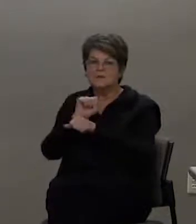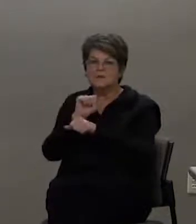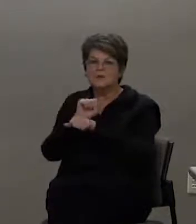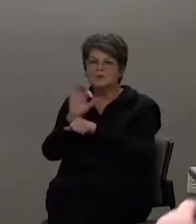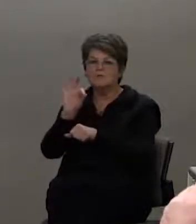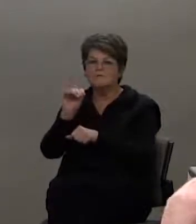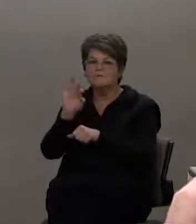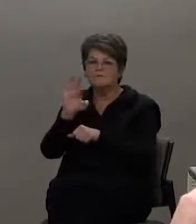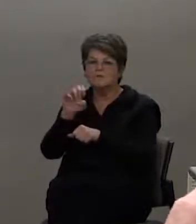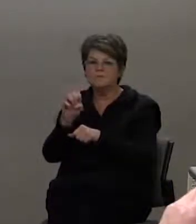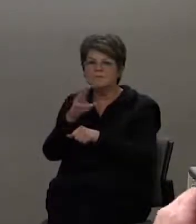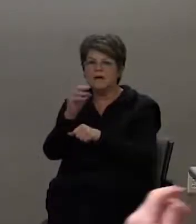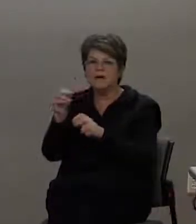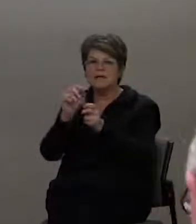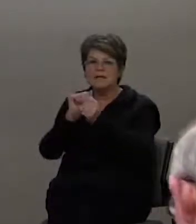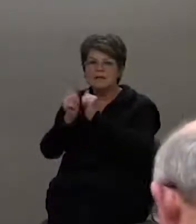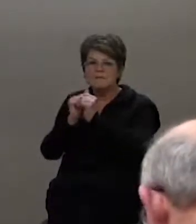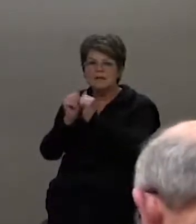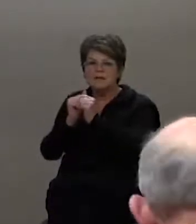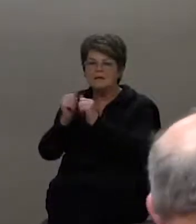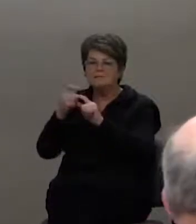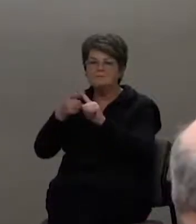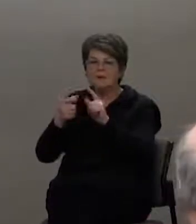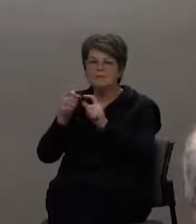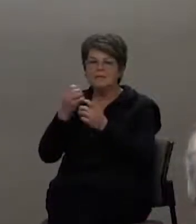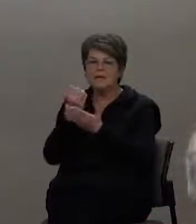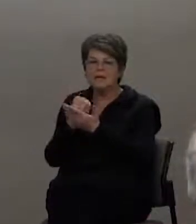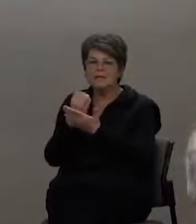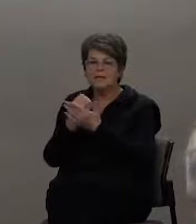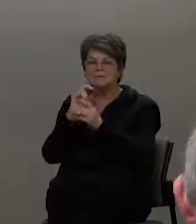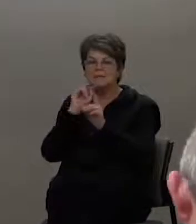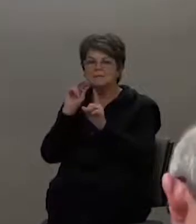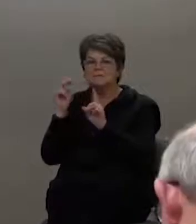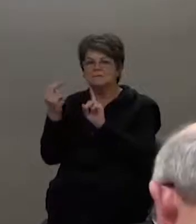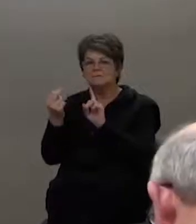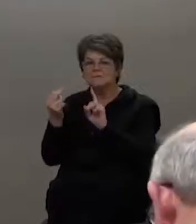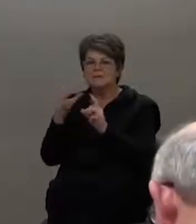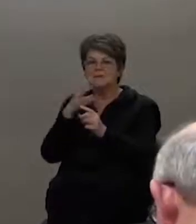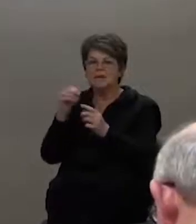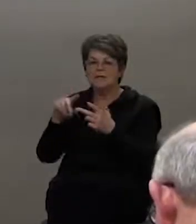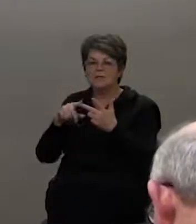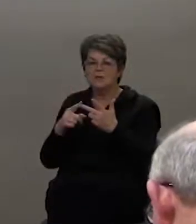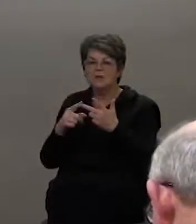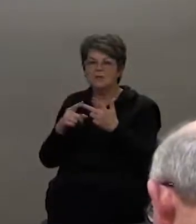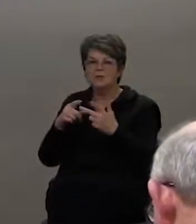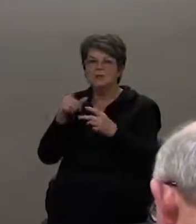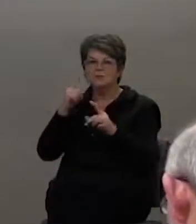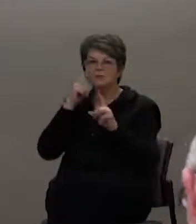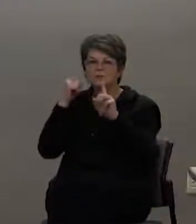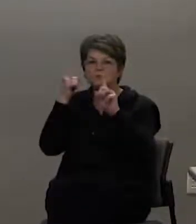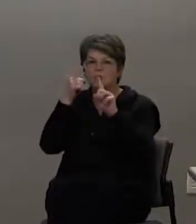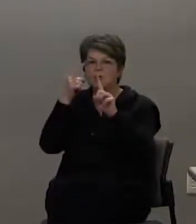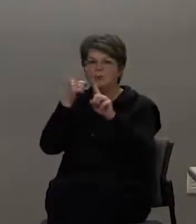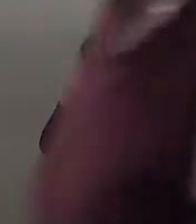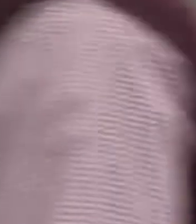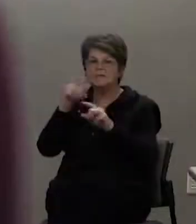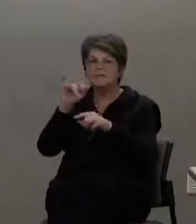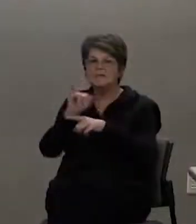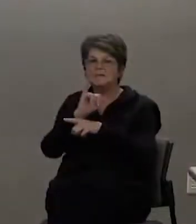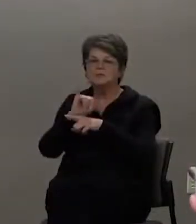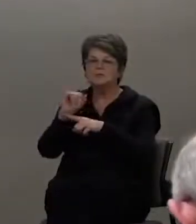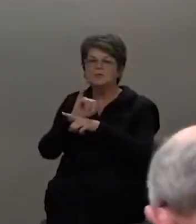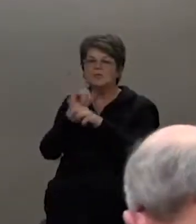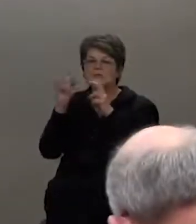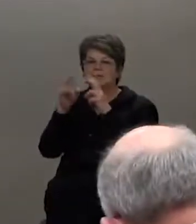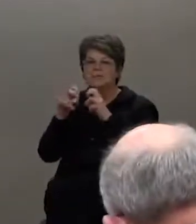workforce and competitiveness from an economic development perspective. And the third thing is going through the target industry analysis. So I'll be leading you